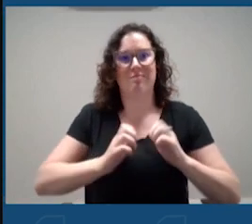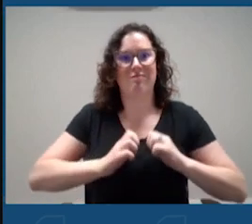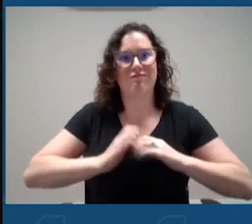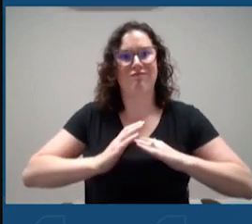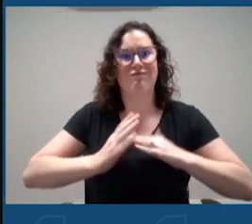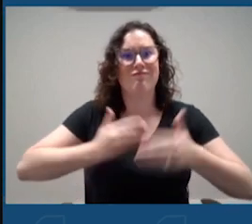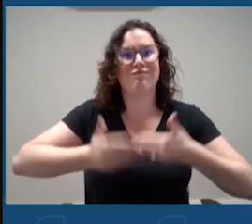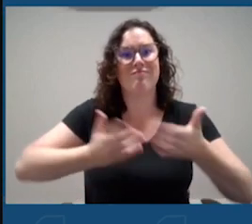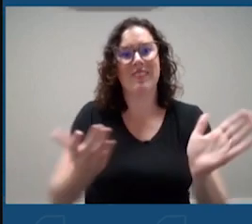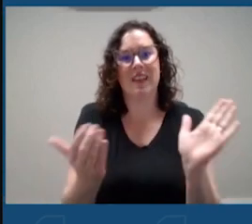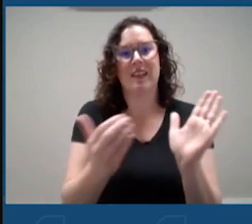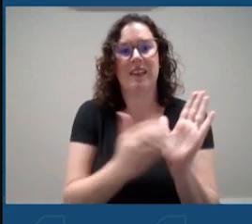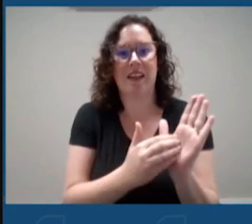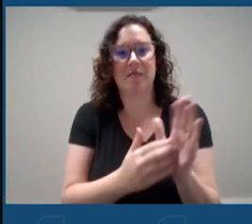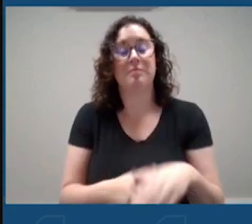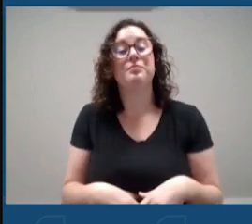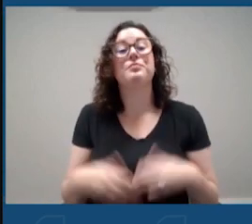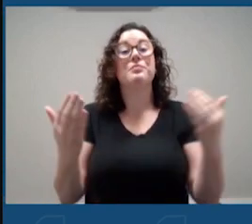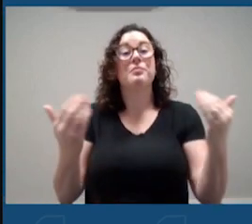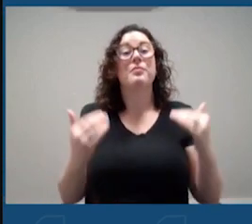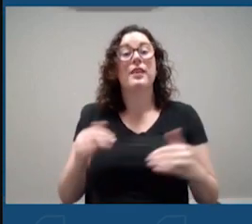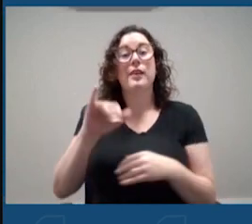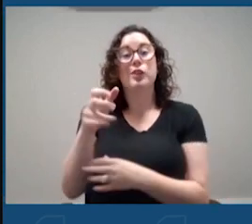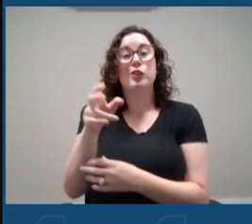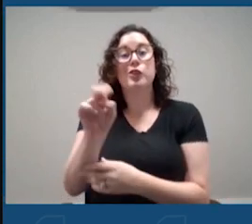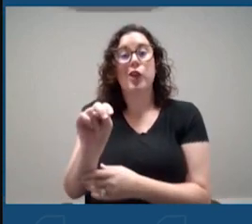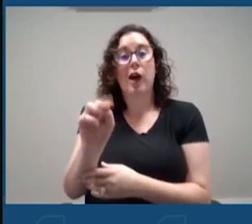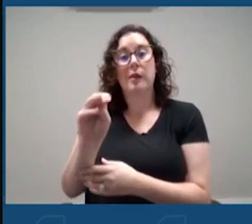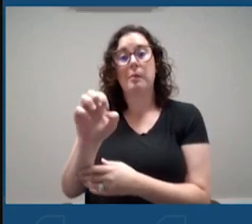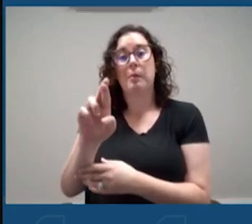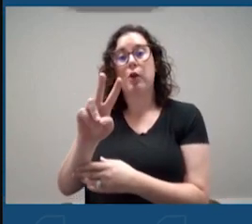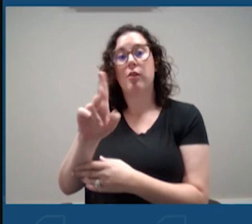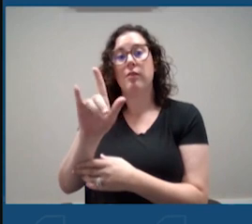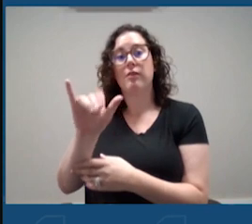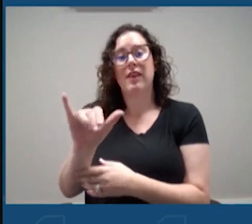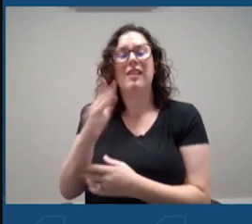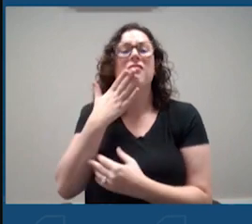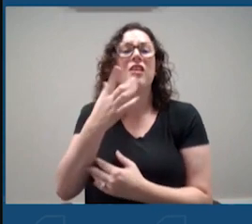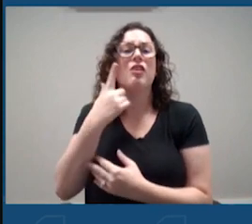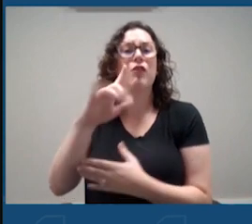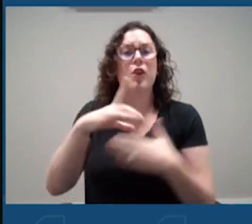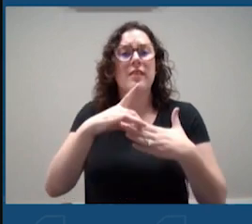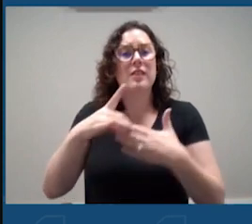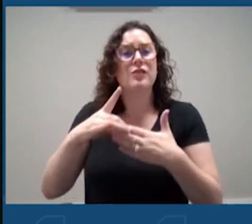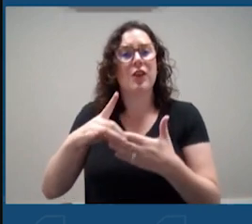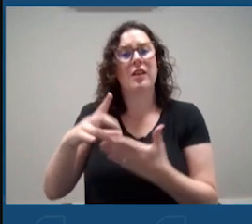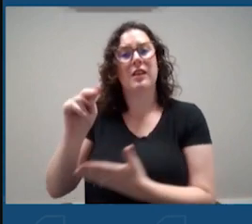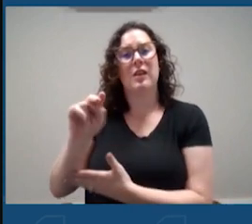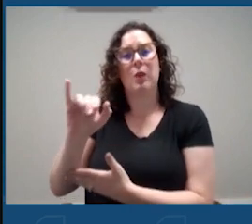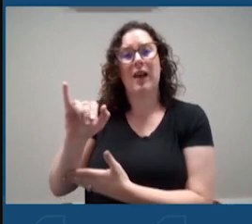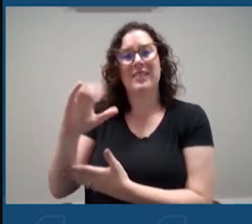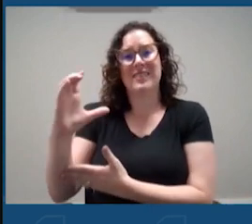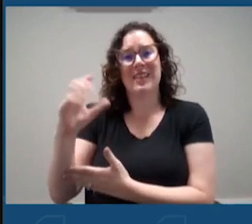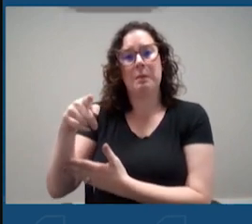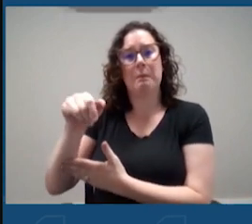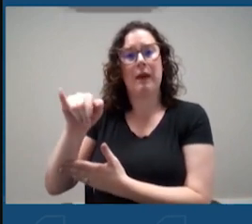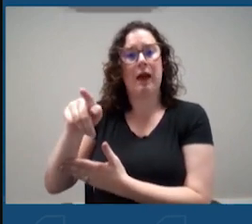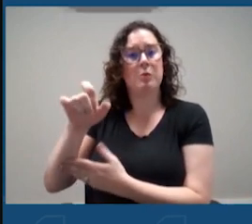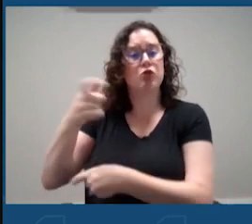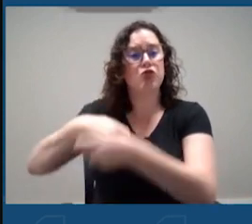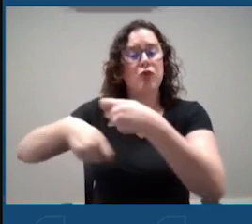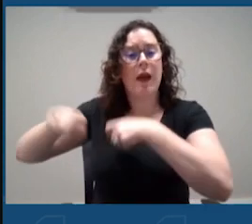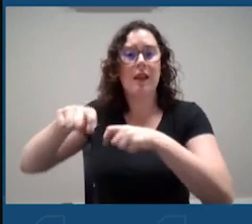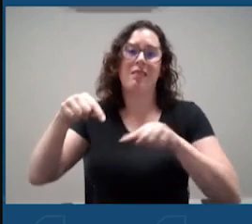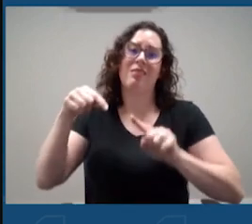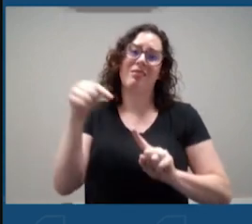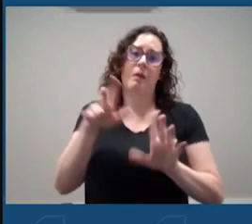well. John Murphy, thank you for your leadership of the New York State pipe trades. But this is so important, not just to your members, but all